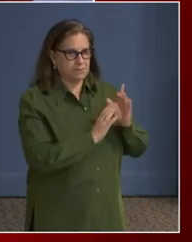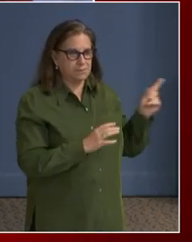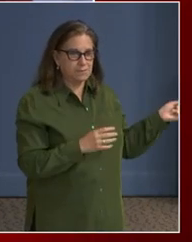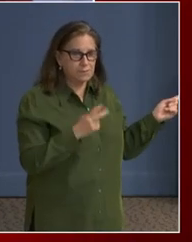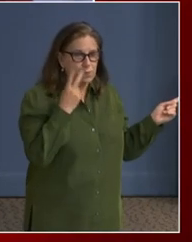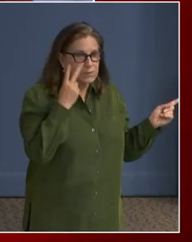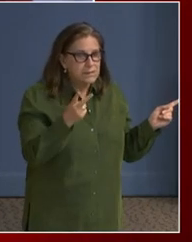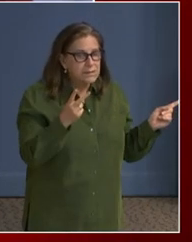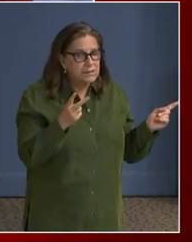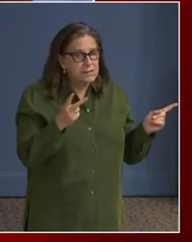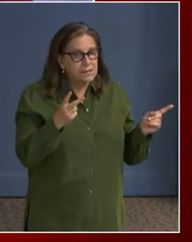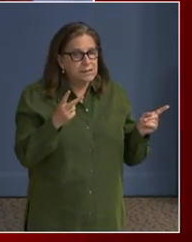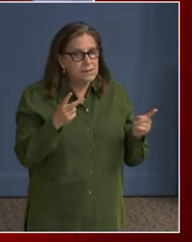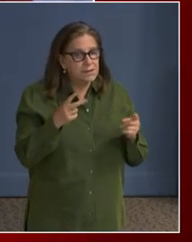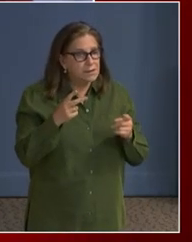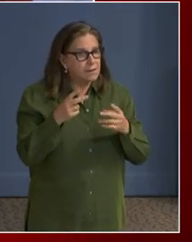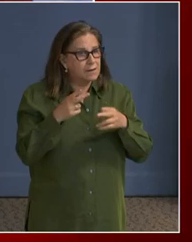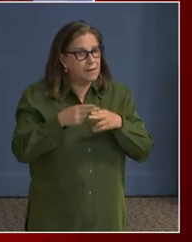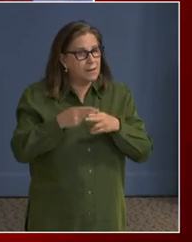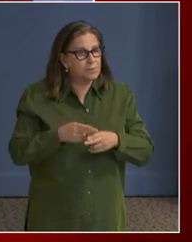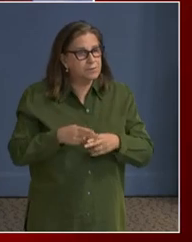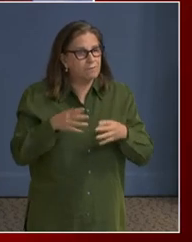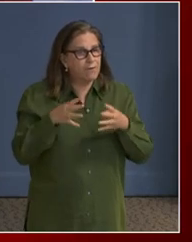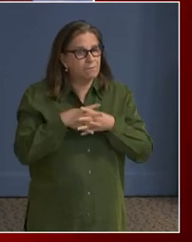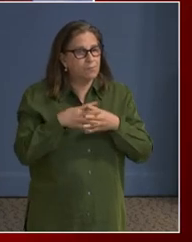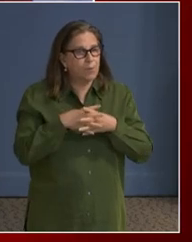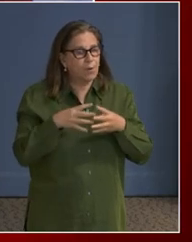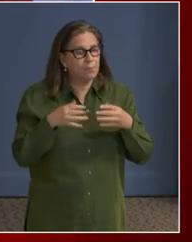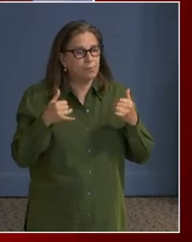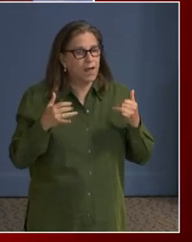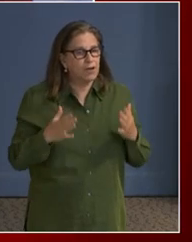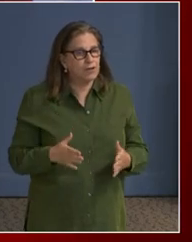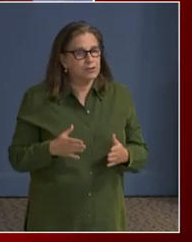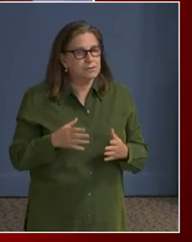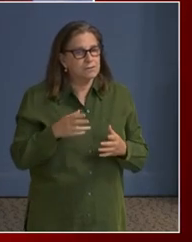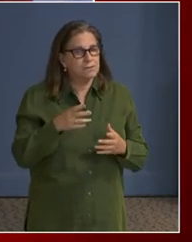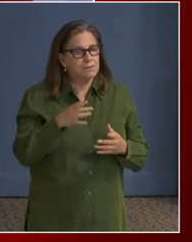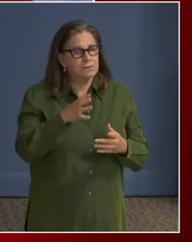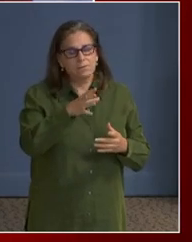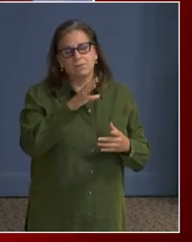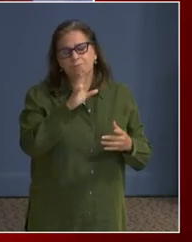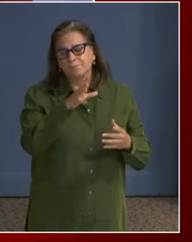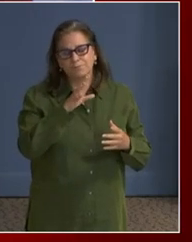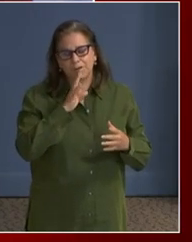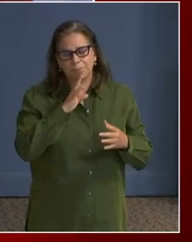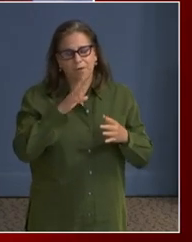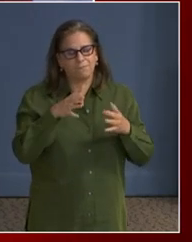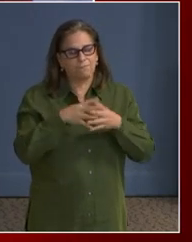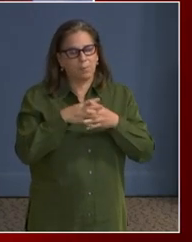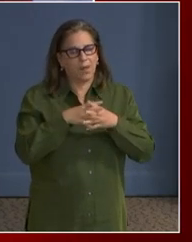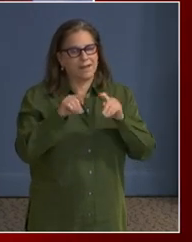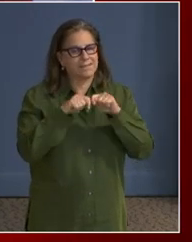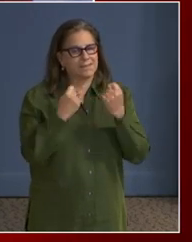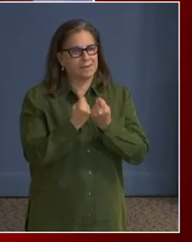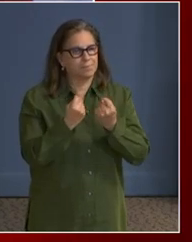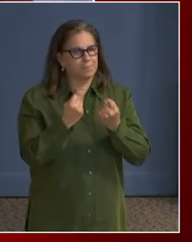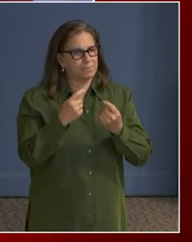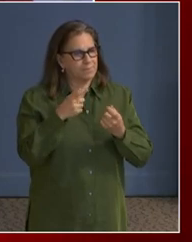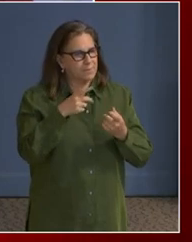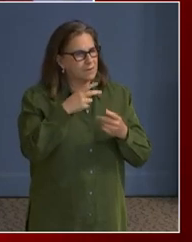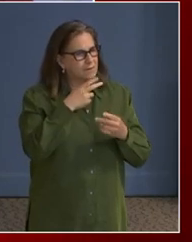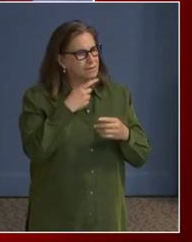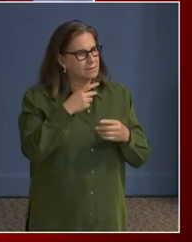of the football team. You have spoken of your desire to have the team playing in. Anything else on topic? Oh, sorry, I thought we